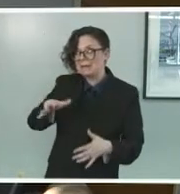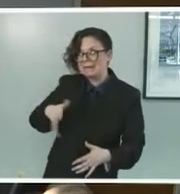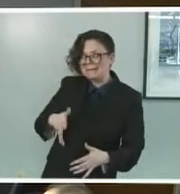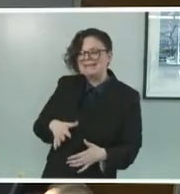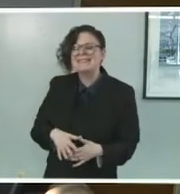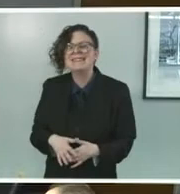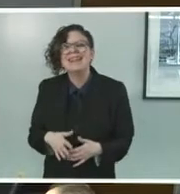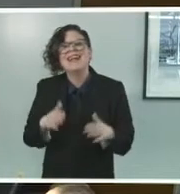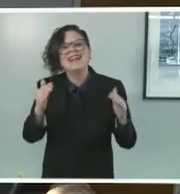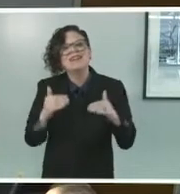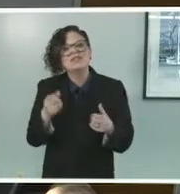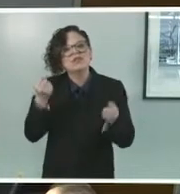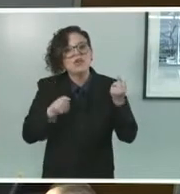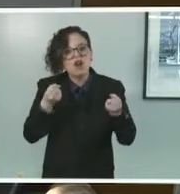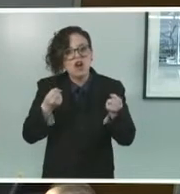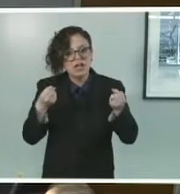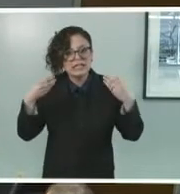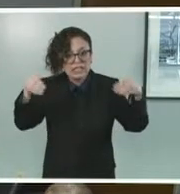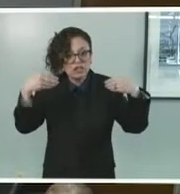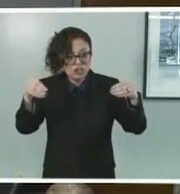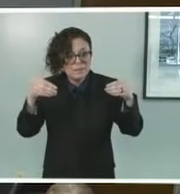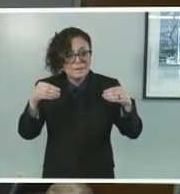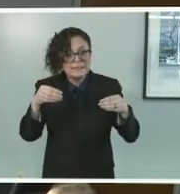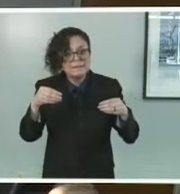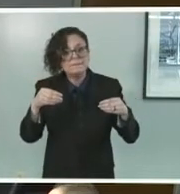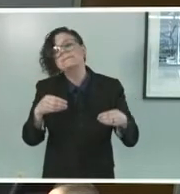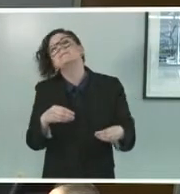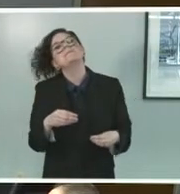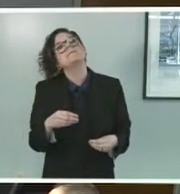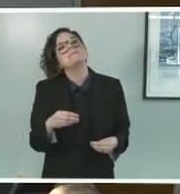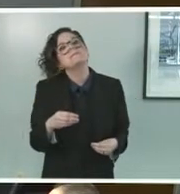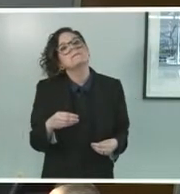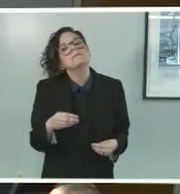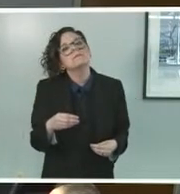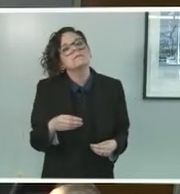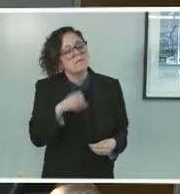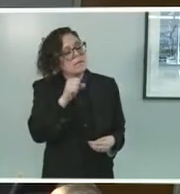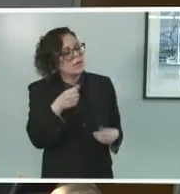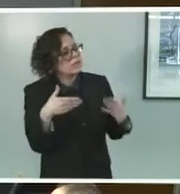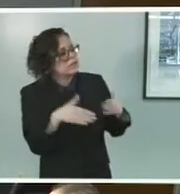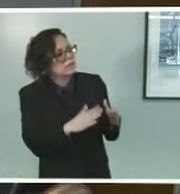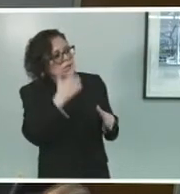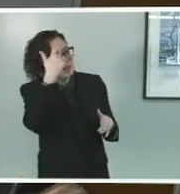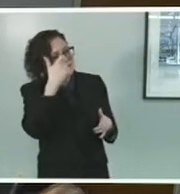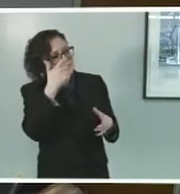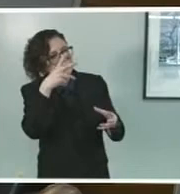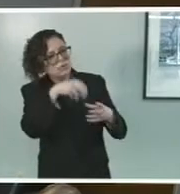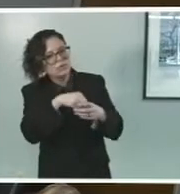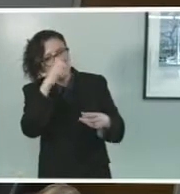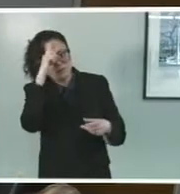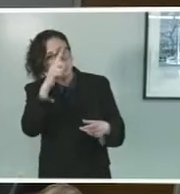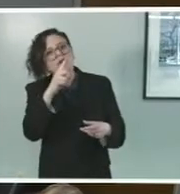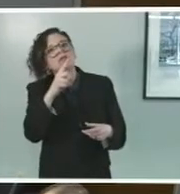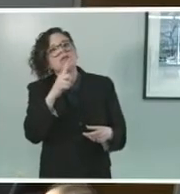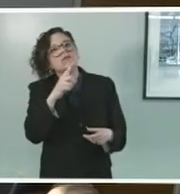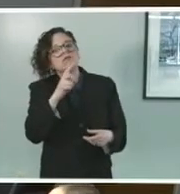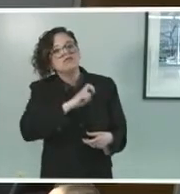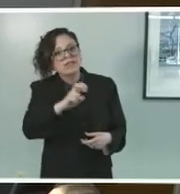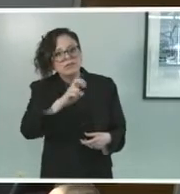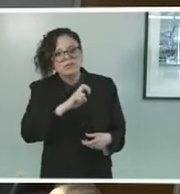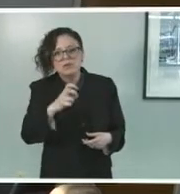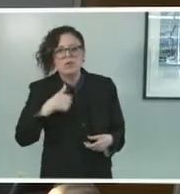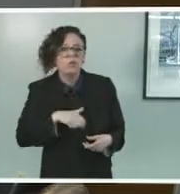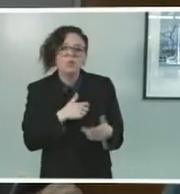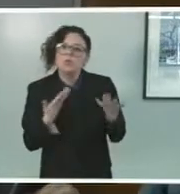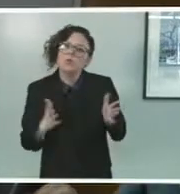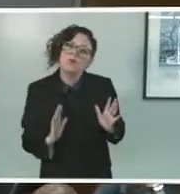Car dealerships? That is allowed, and that's part of the transportation. We don't want to in any way restrict